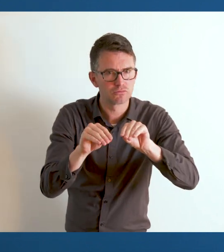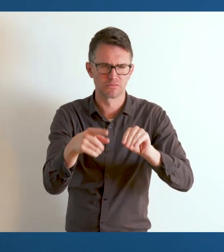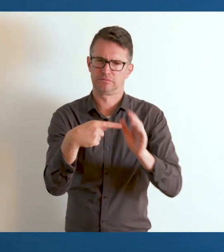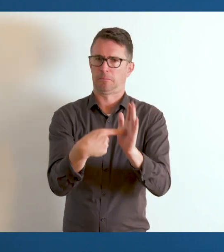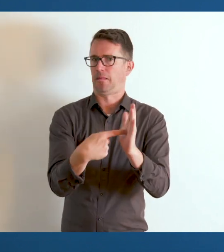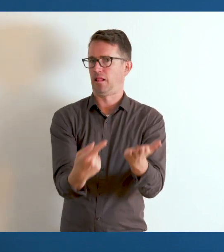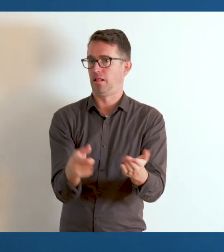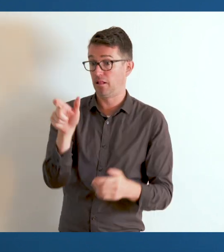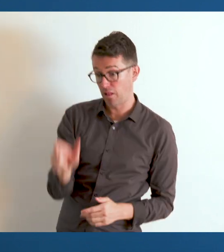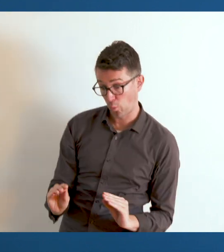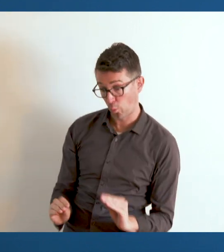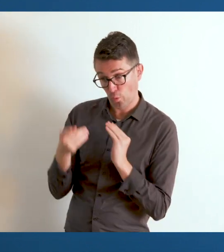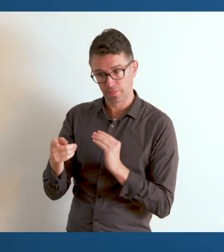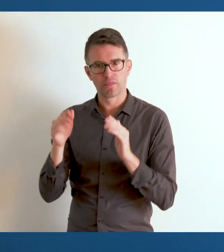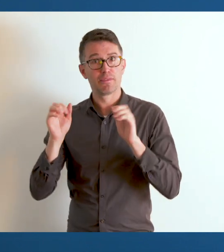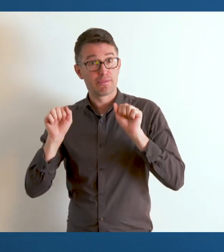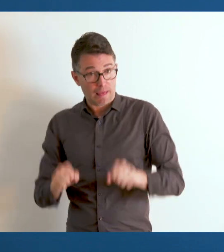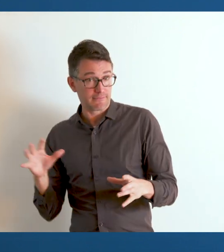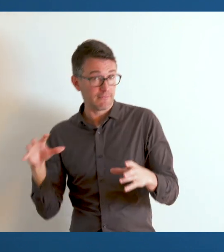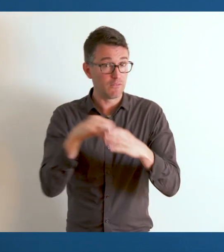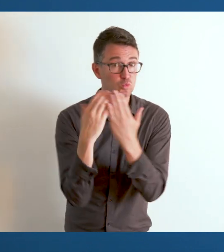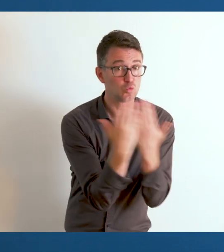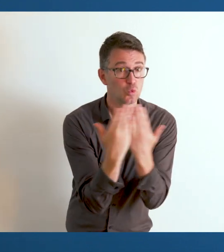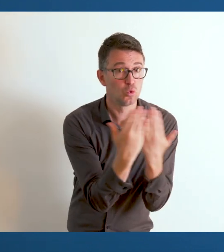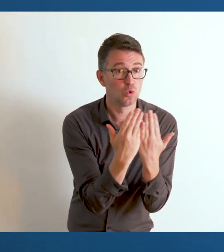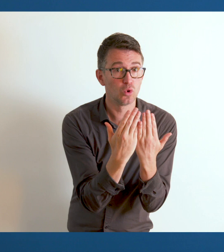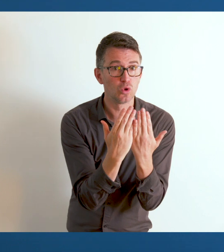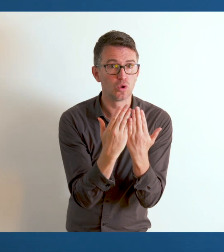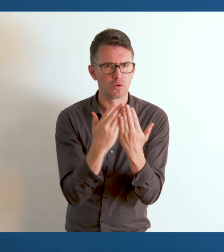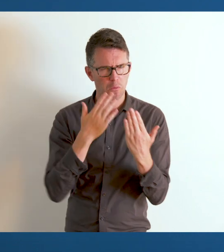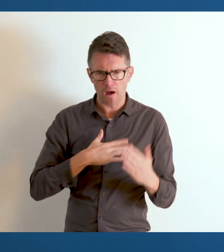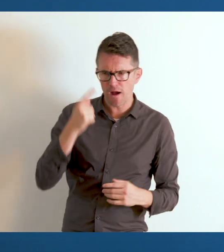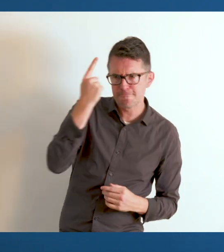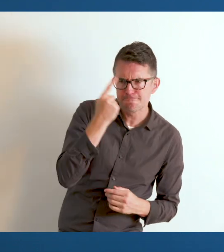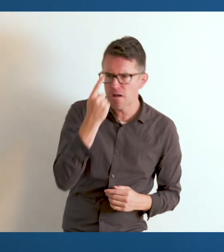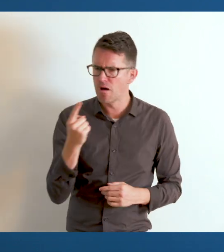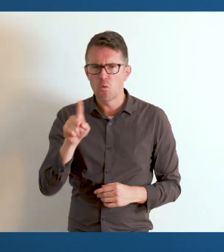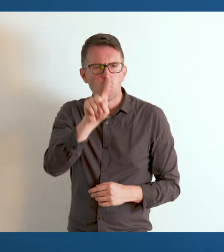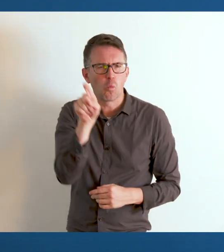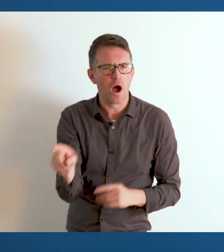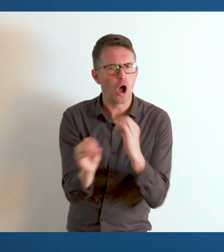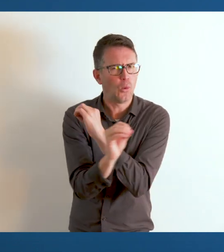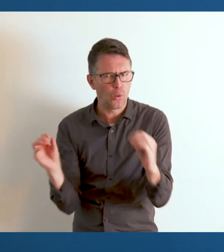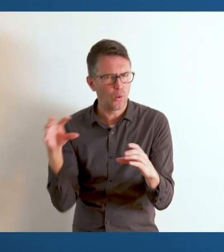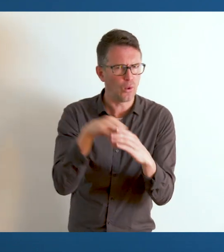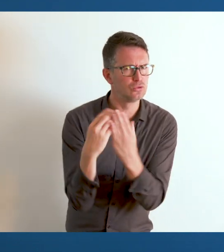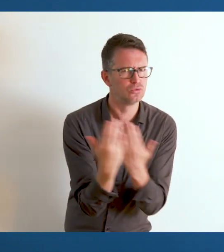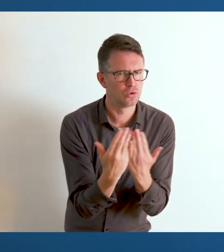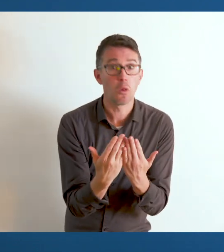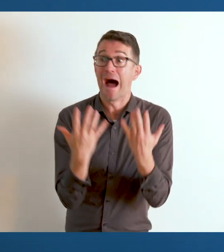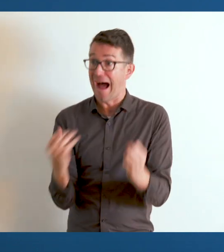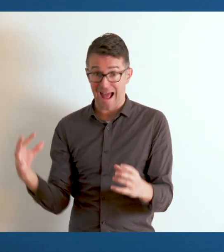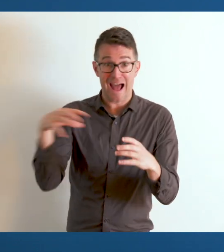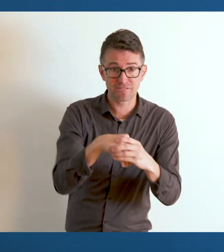as our end point. And we want to find out why children might not go to school. What are the